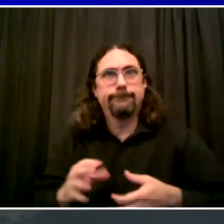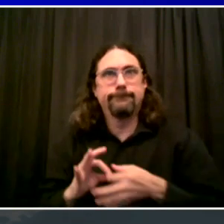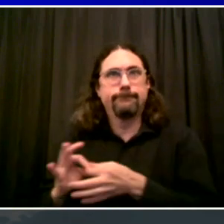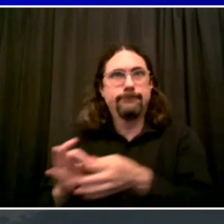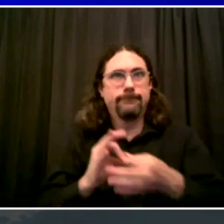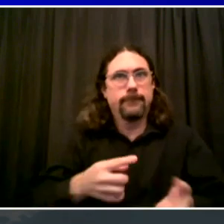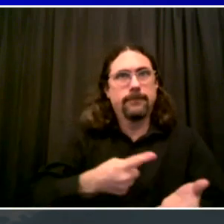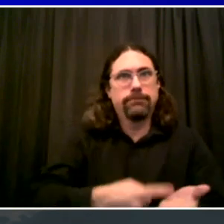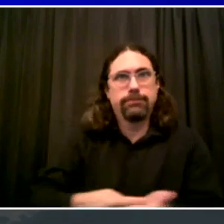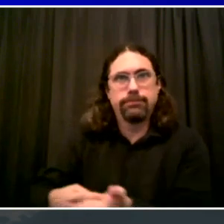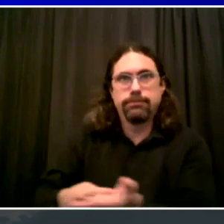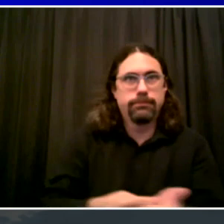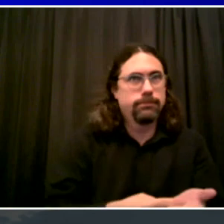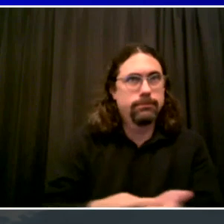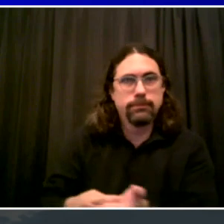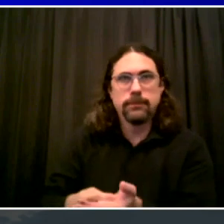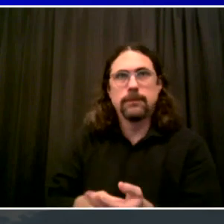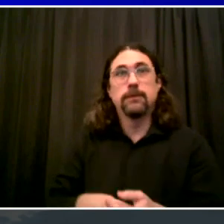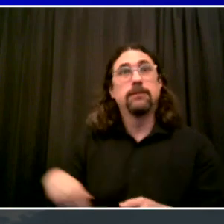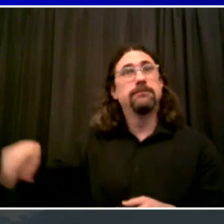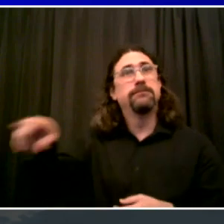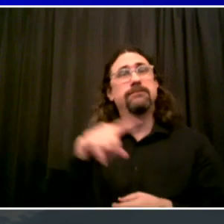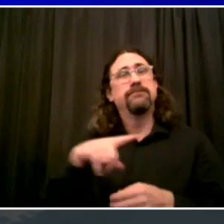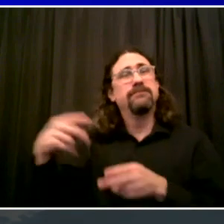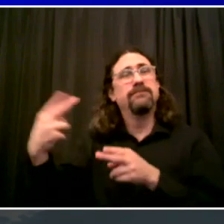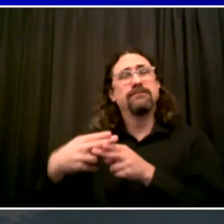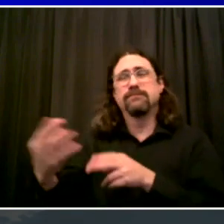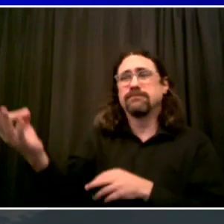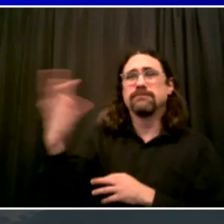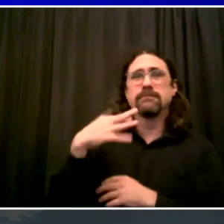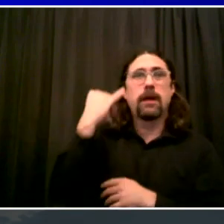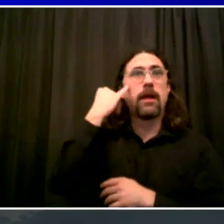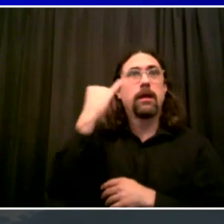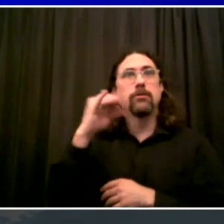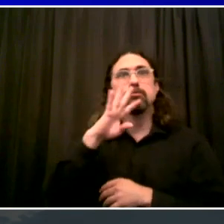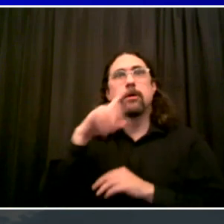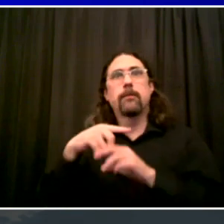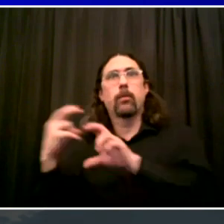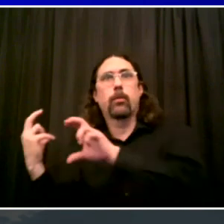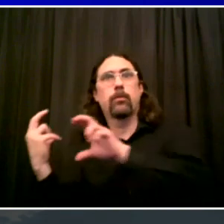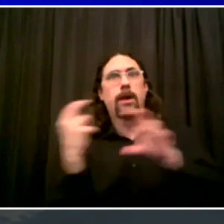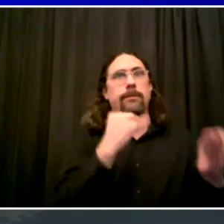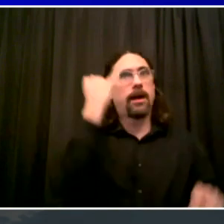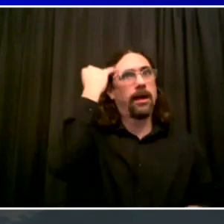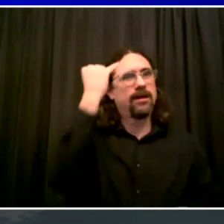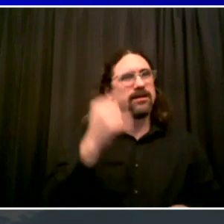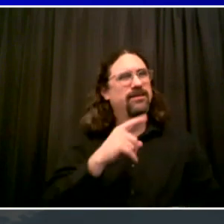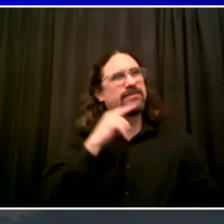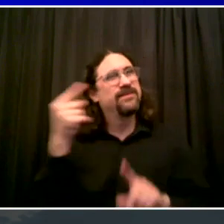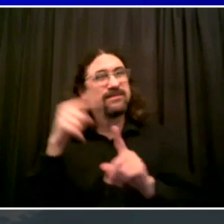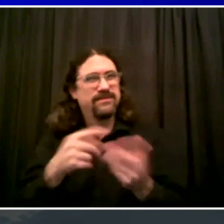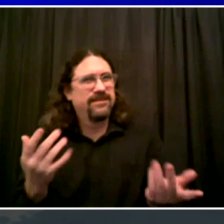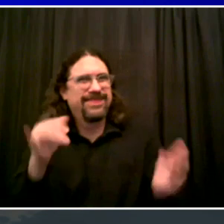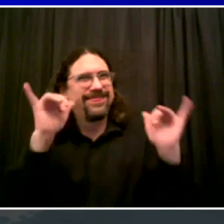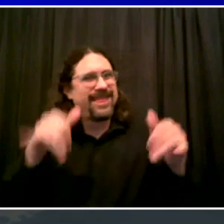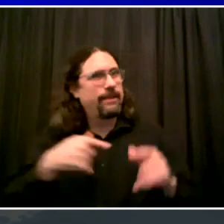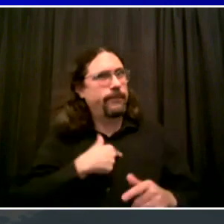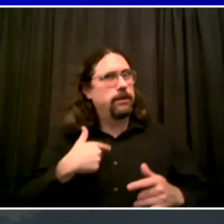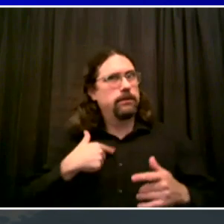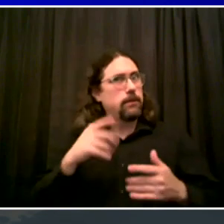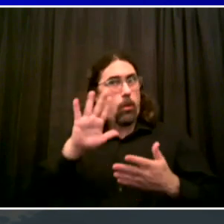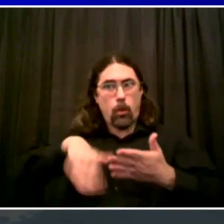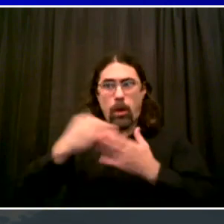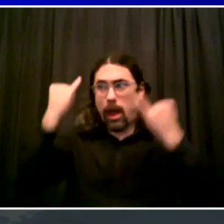We need it in neighborhoods hit hard. We need it so that people can more easily connect with testing. We need to remind people it is